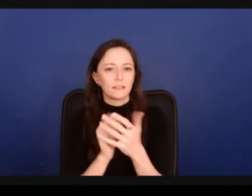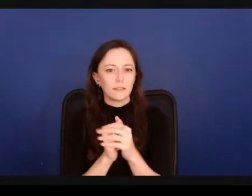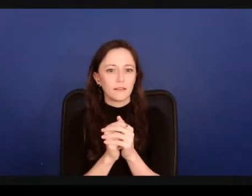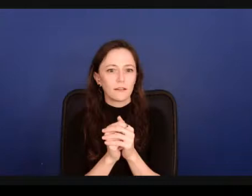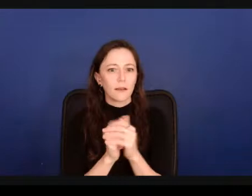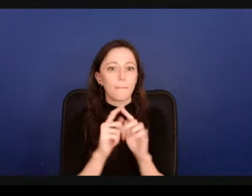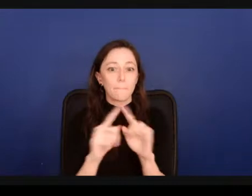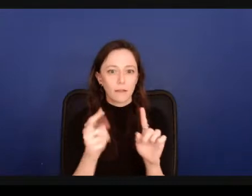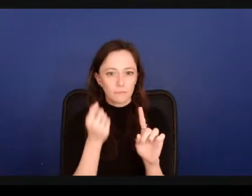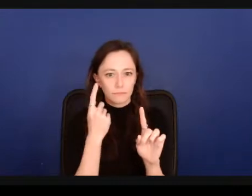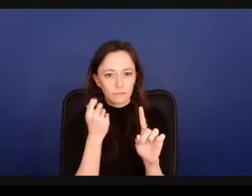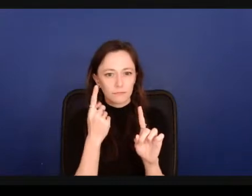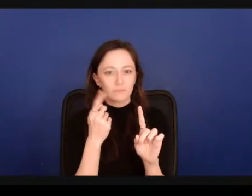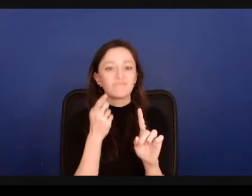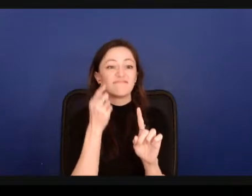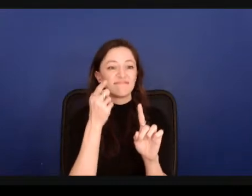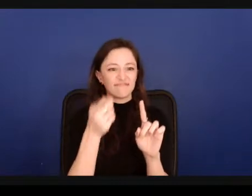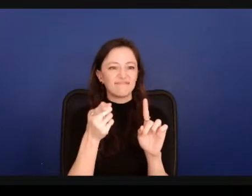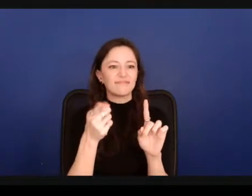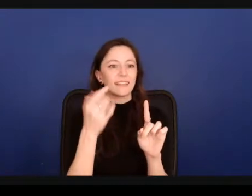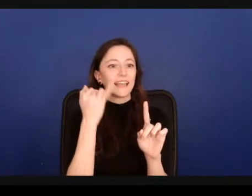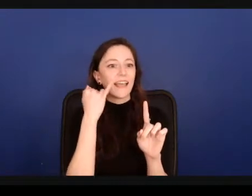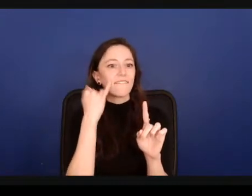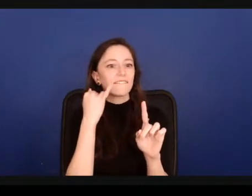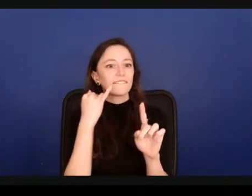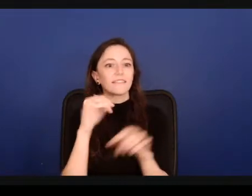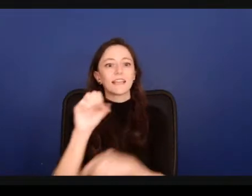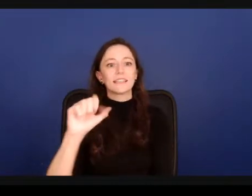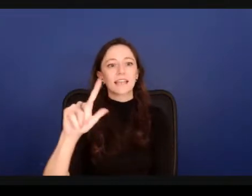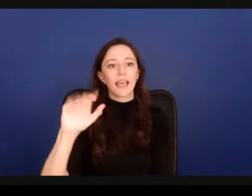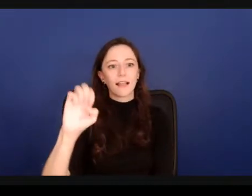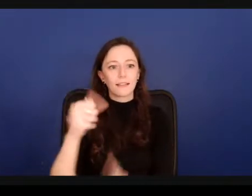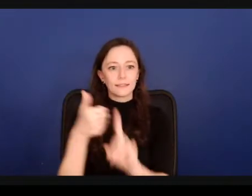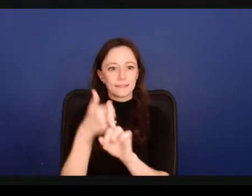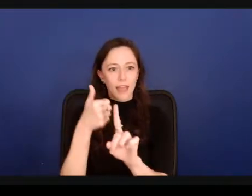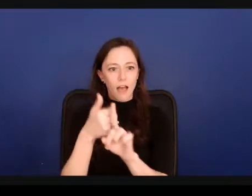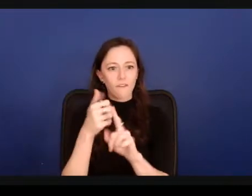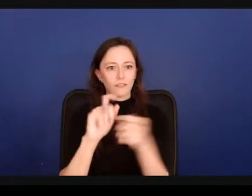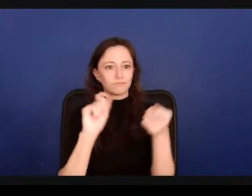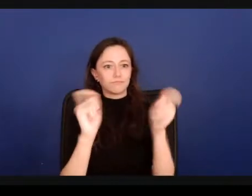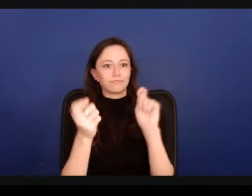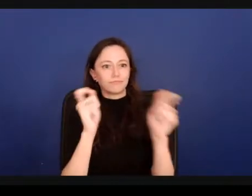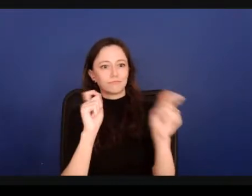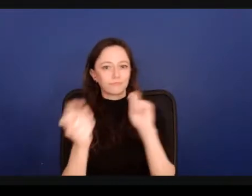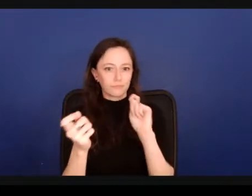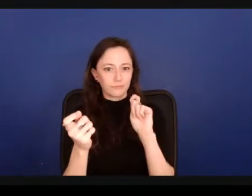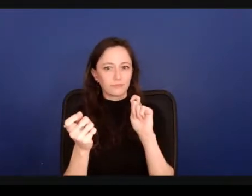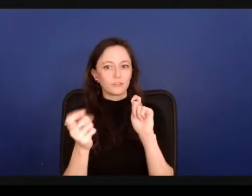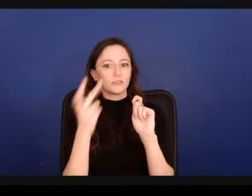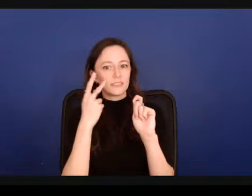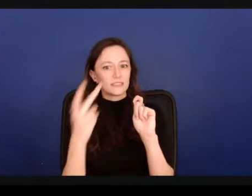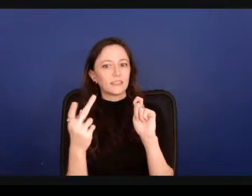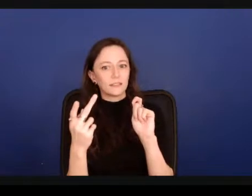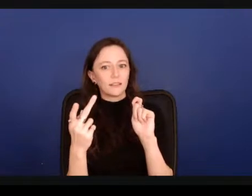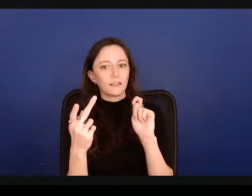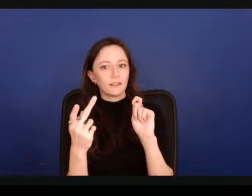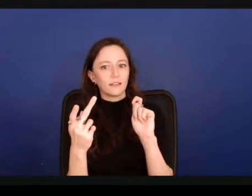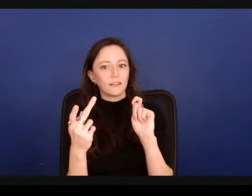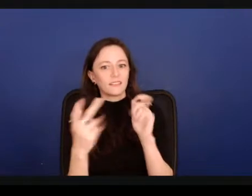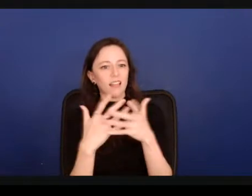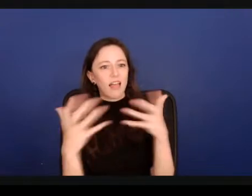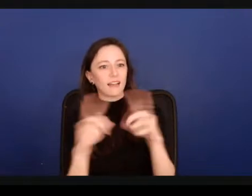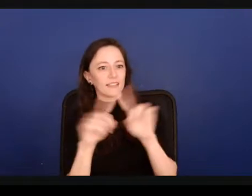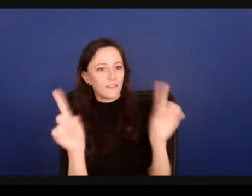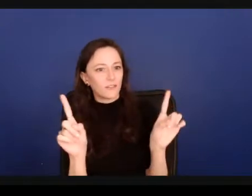recalibrated. All of this other data gets squished together, and you'll see some new point somewhere off to the right that's really quite a lot different from what we're